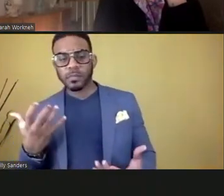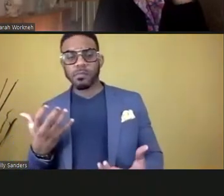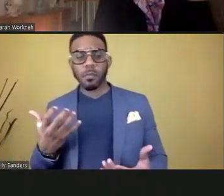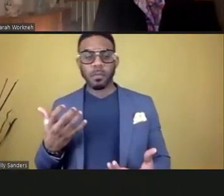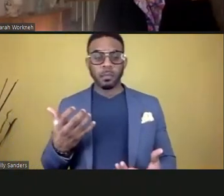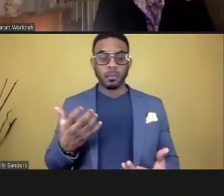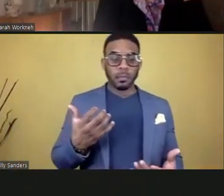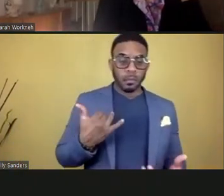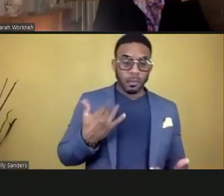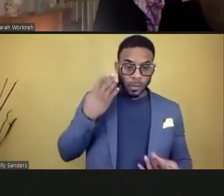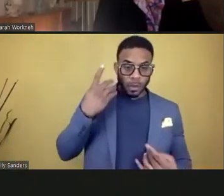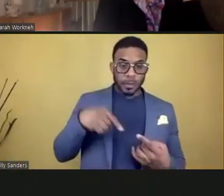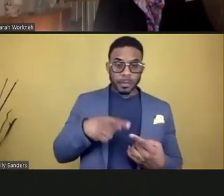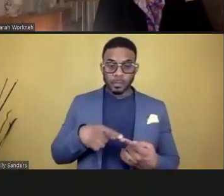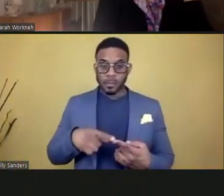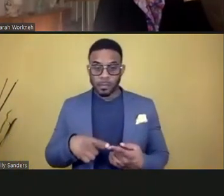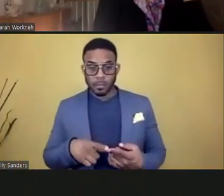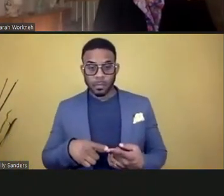I was thinking about